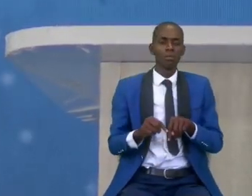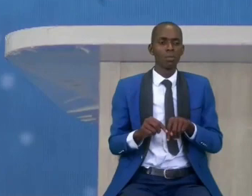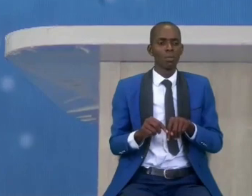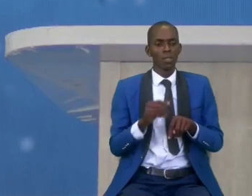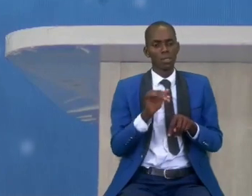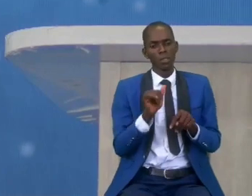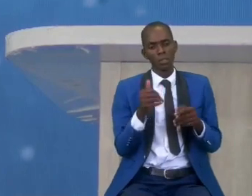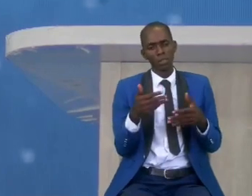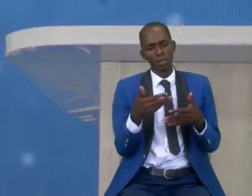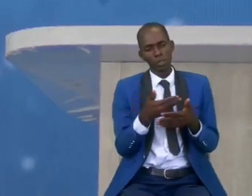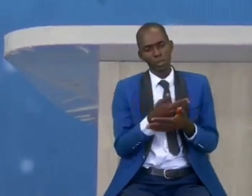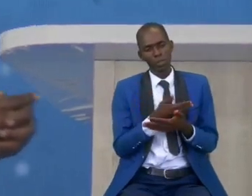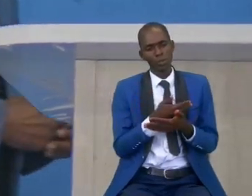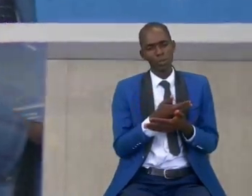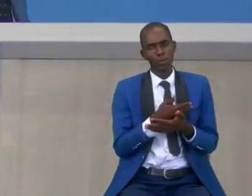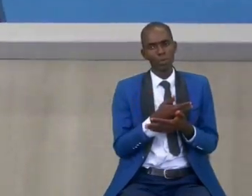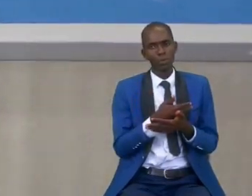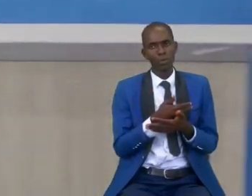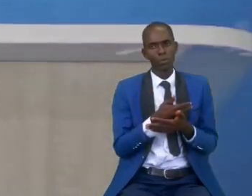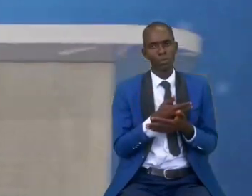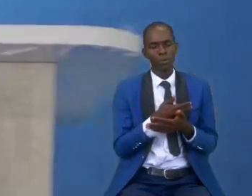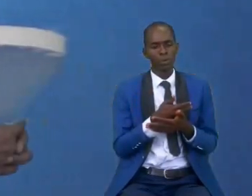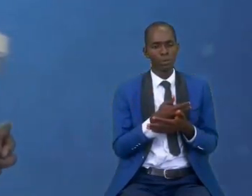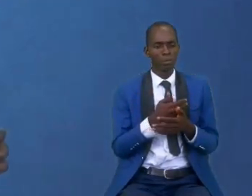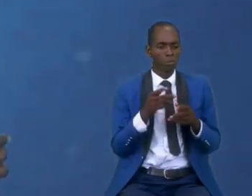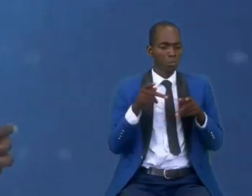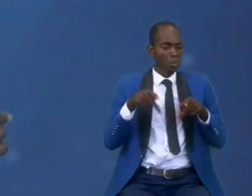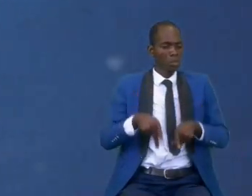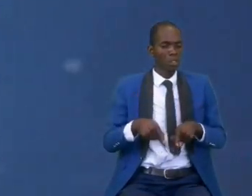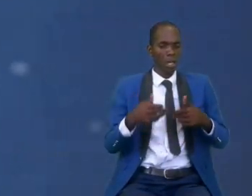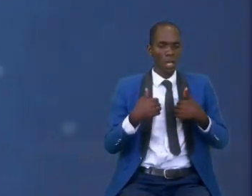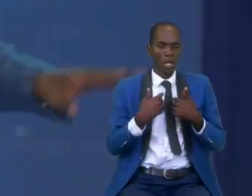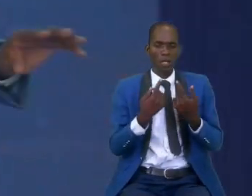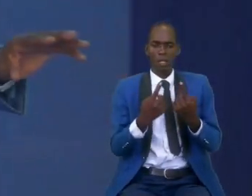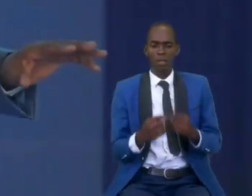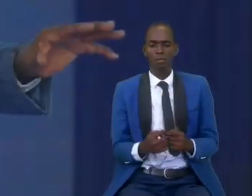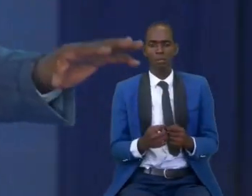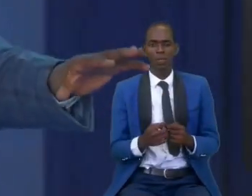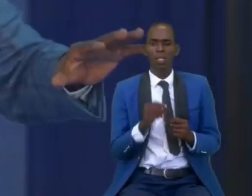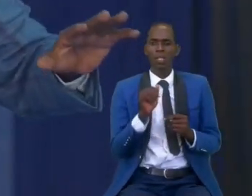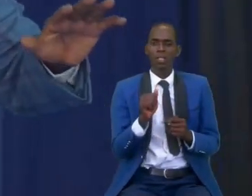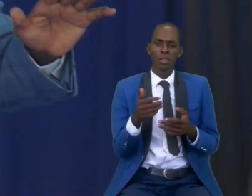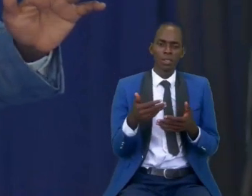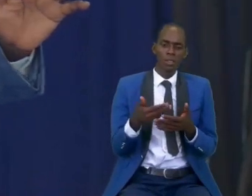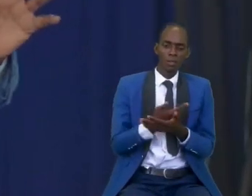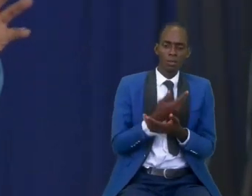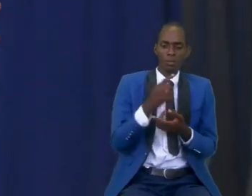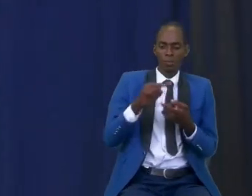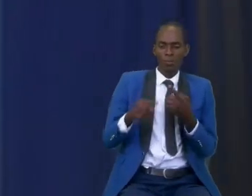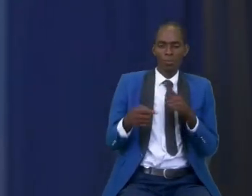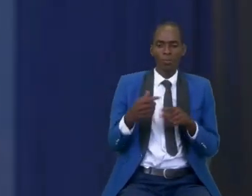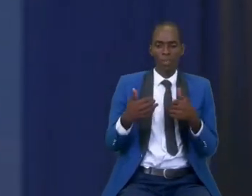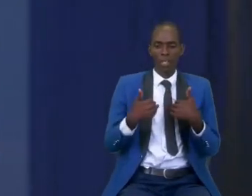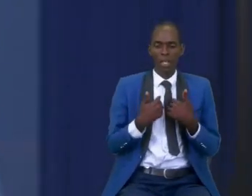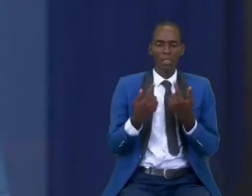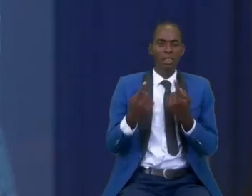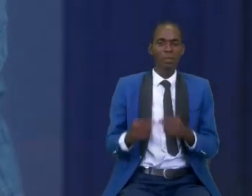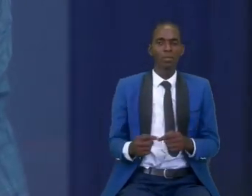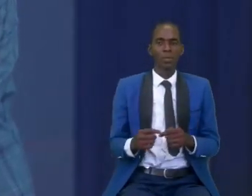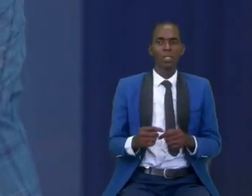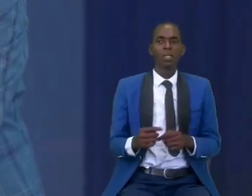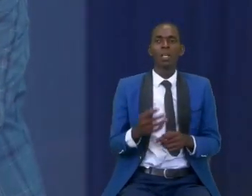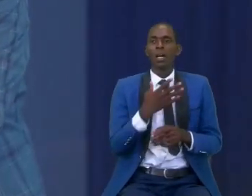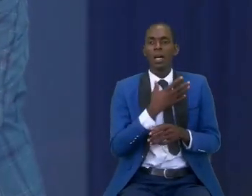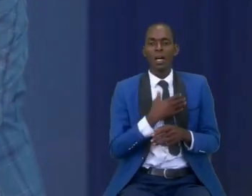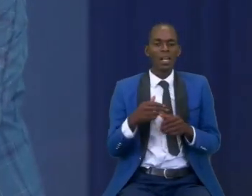inhabitant has come. A new friend has come. And every bad thing they have learned before